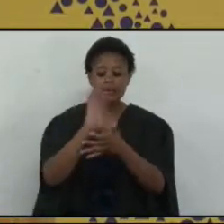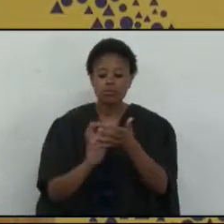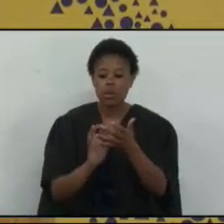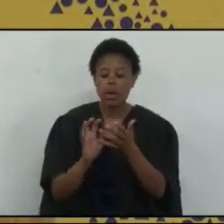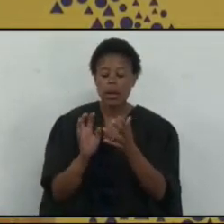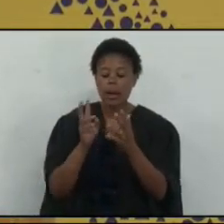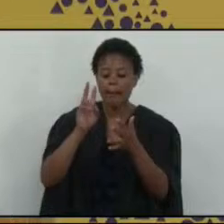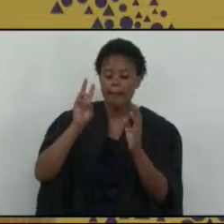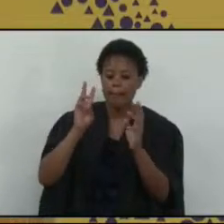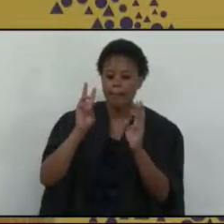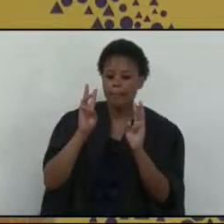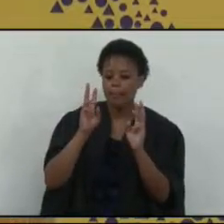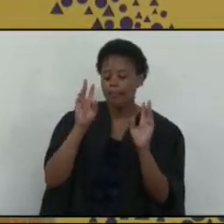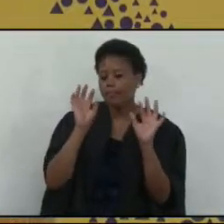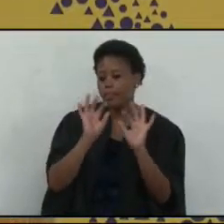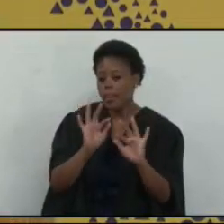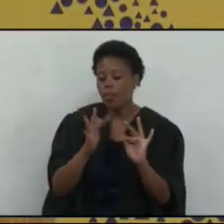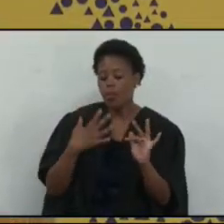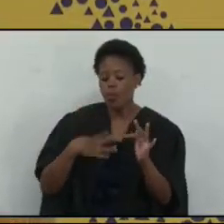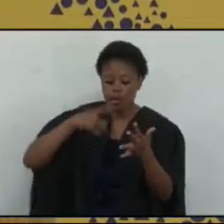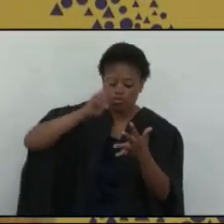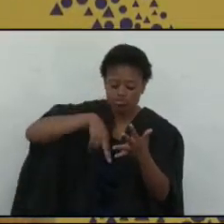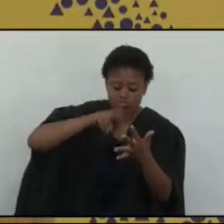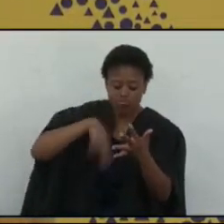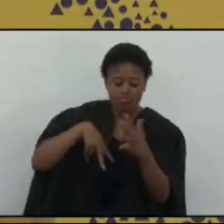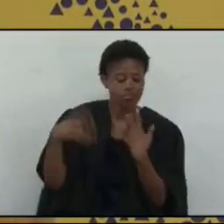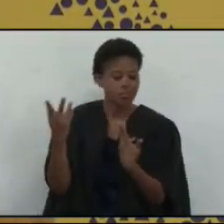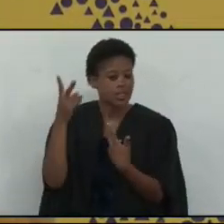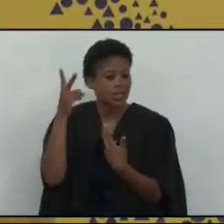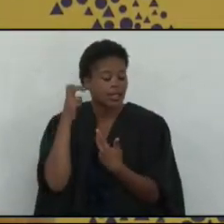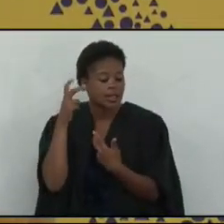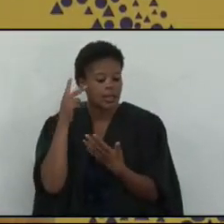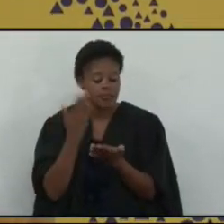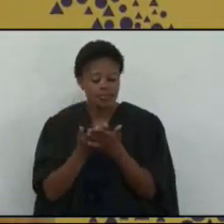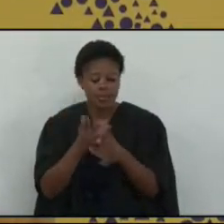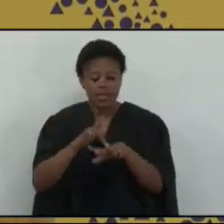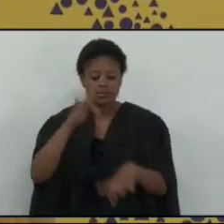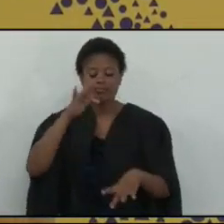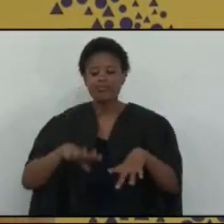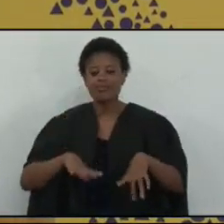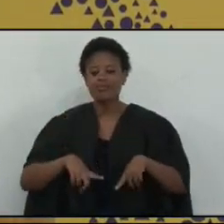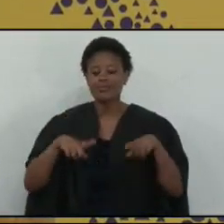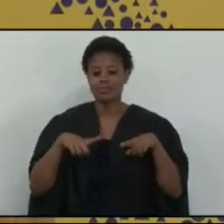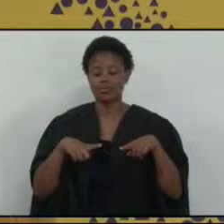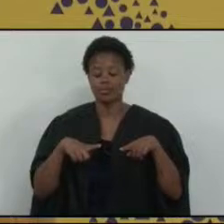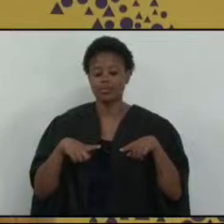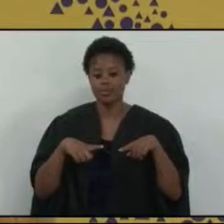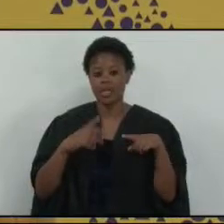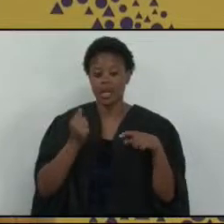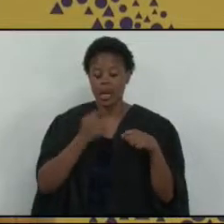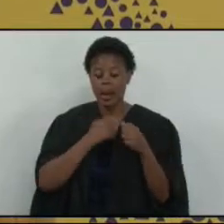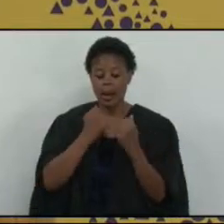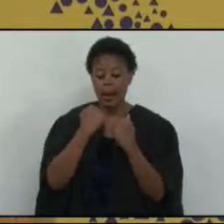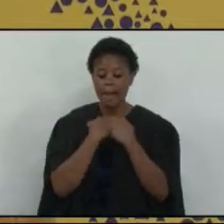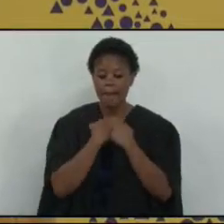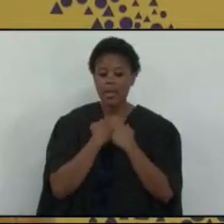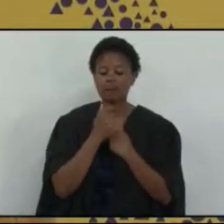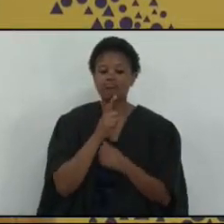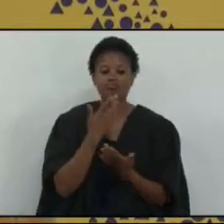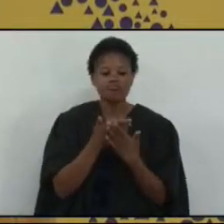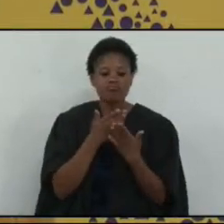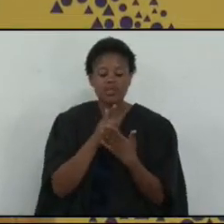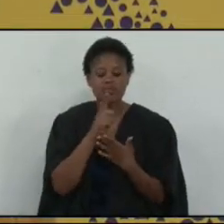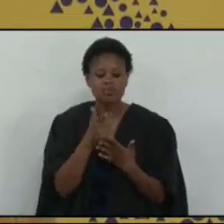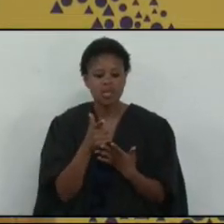would want to read or hear and would touch lives. My parents would really, tell you that